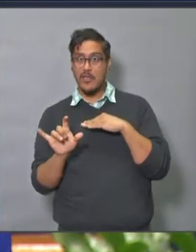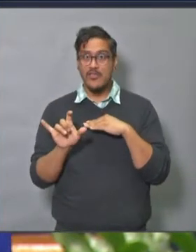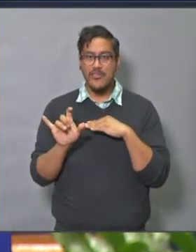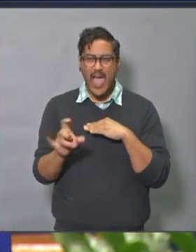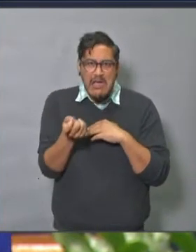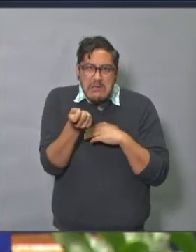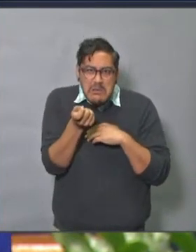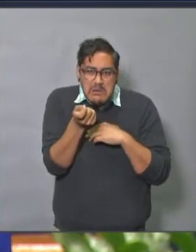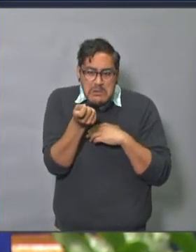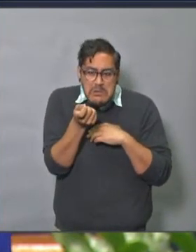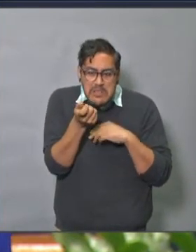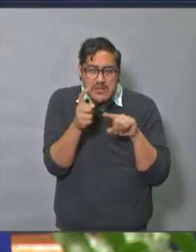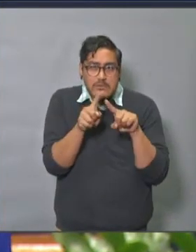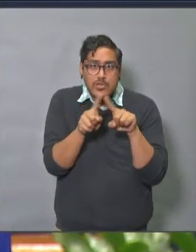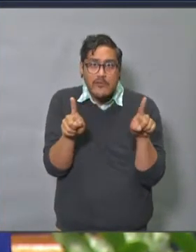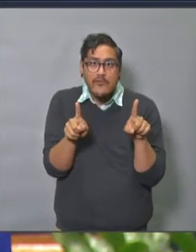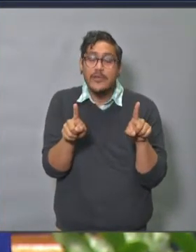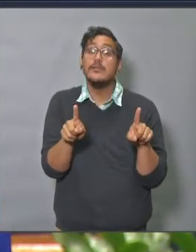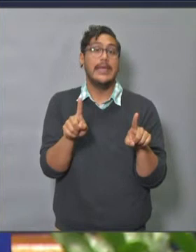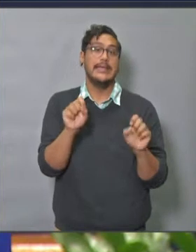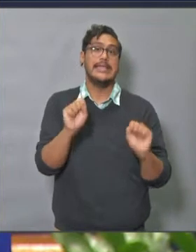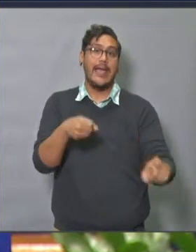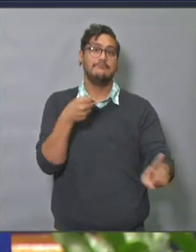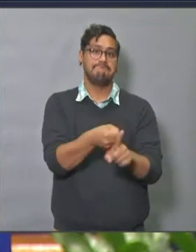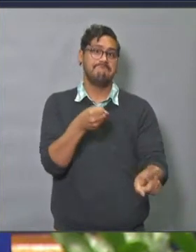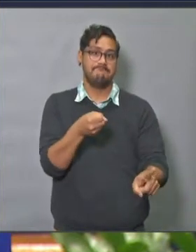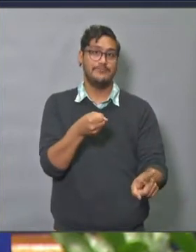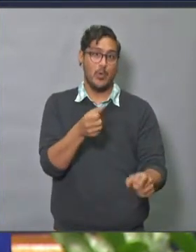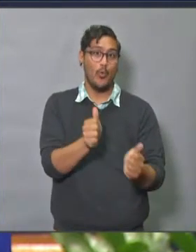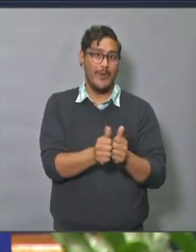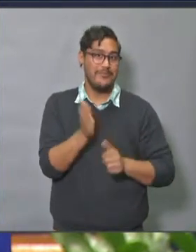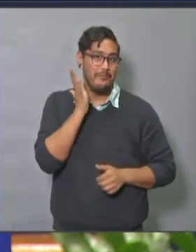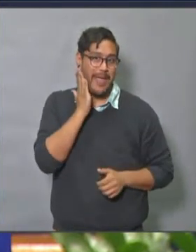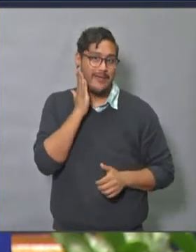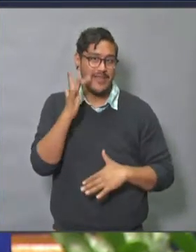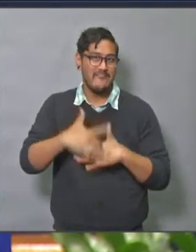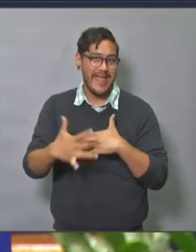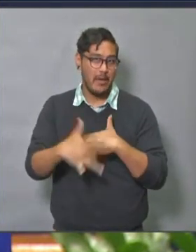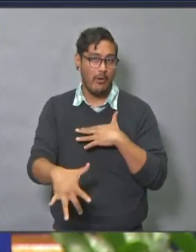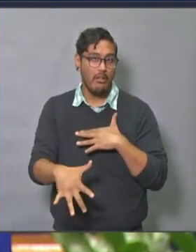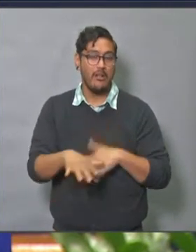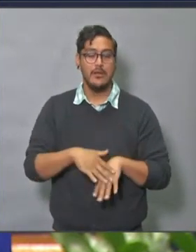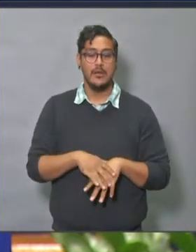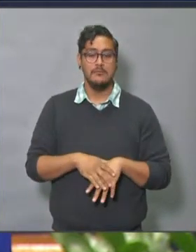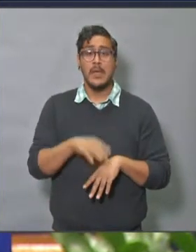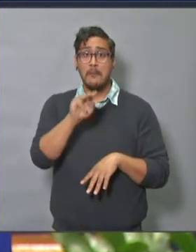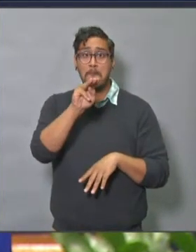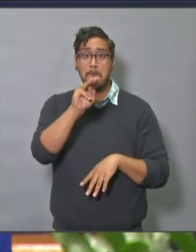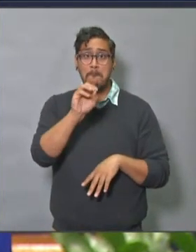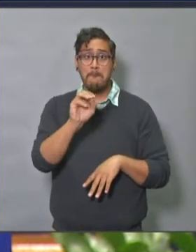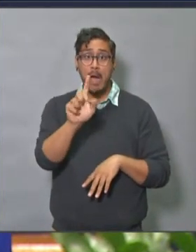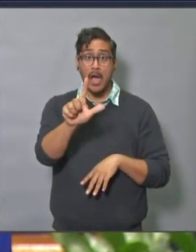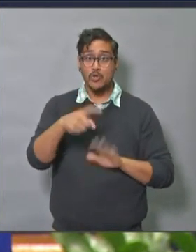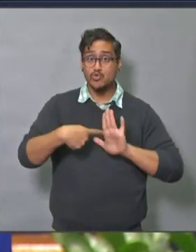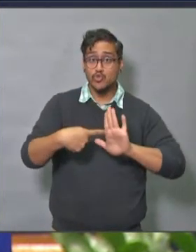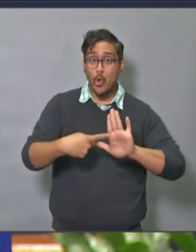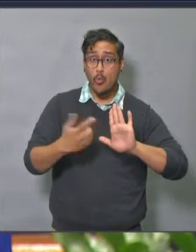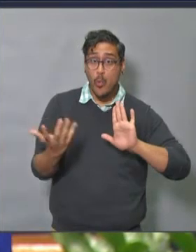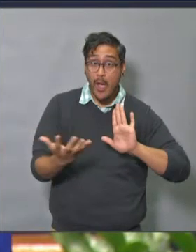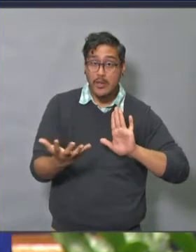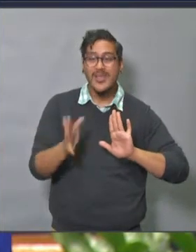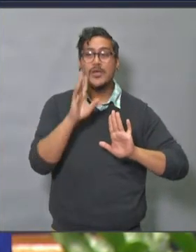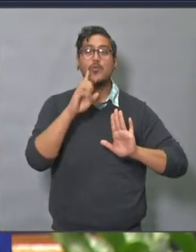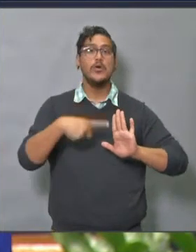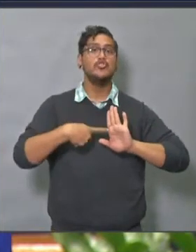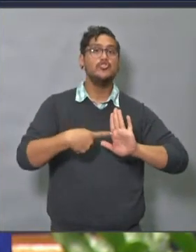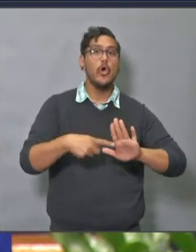large difference over time in the use of beds. Just as a reminder, the way the model works is that it projects R